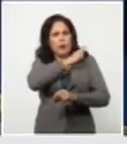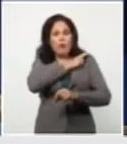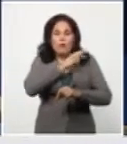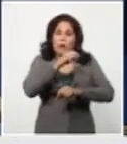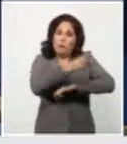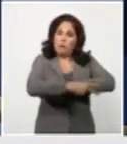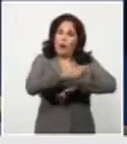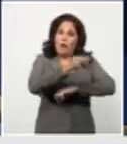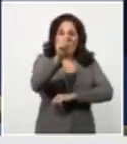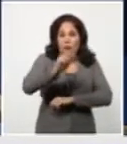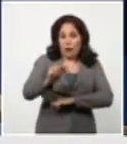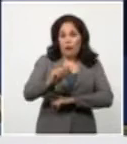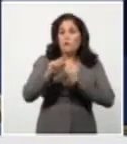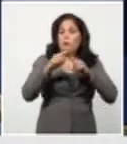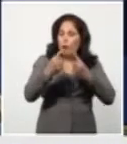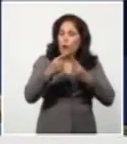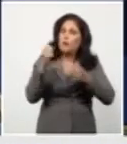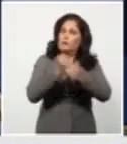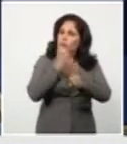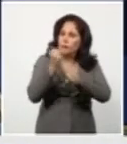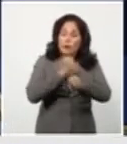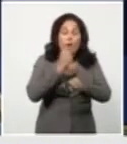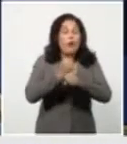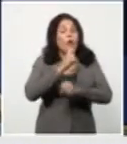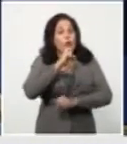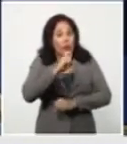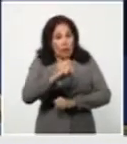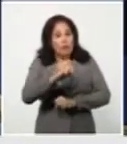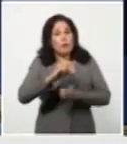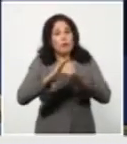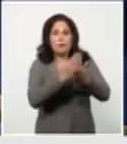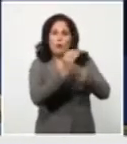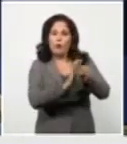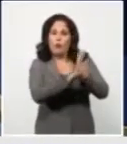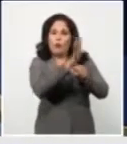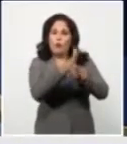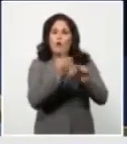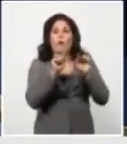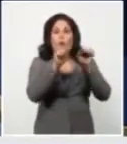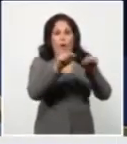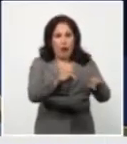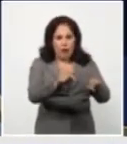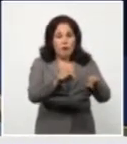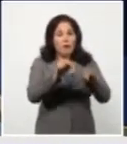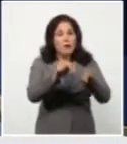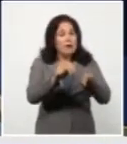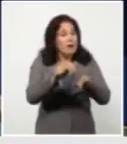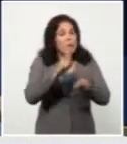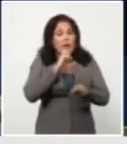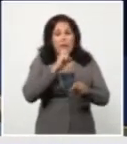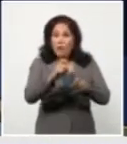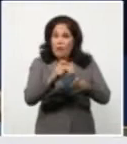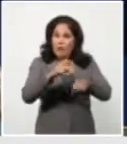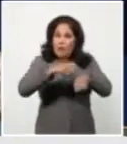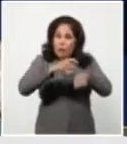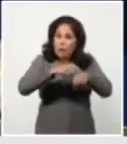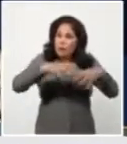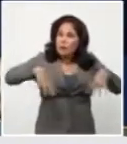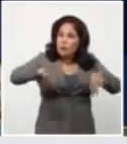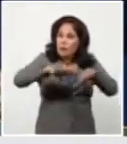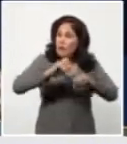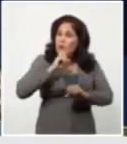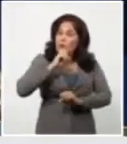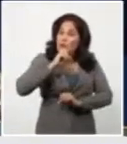they even received an acknowledgement from the Italian authorities for the job they did in Lombardy,